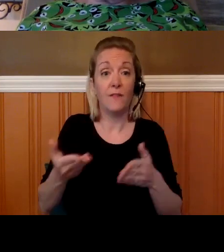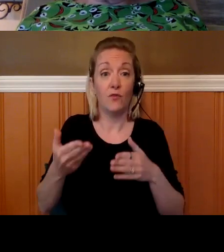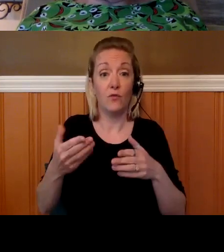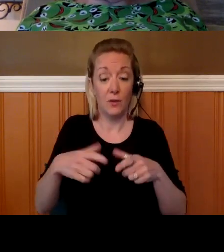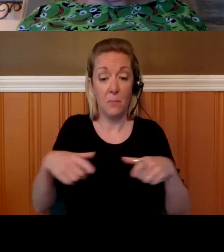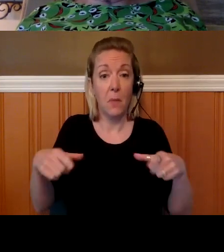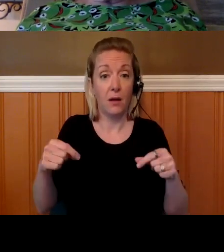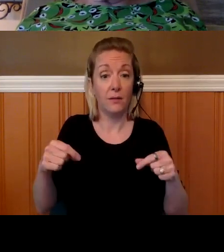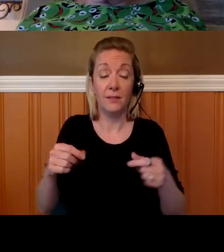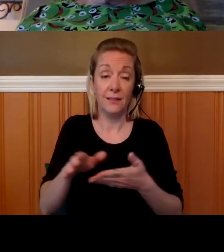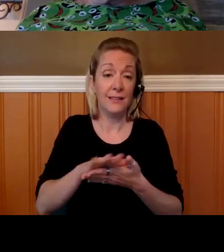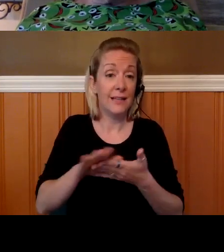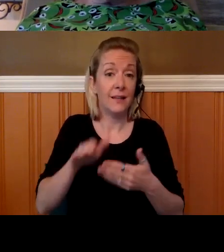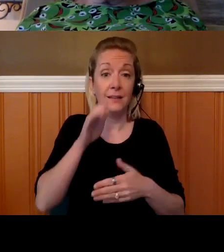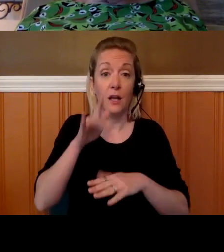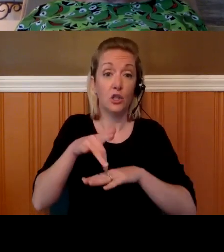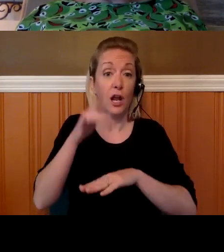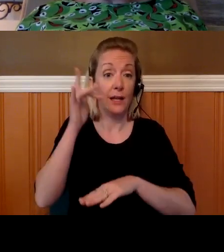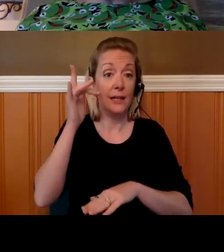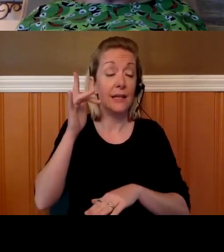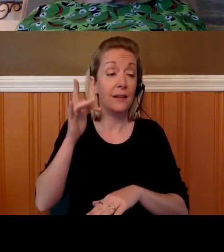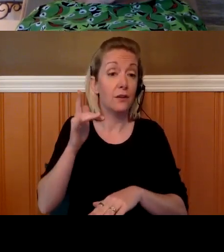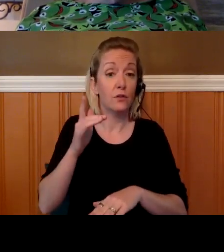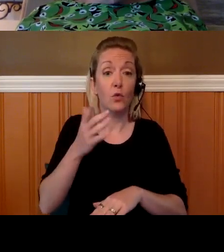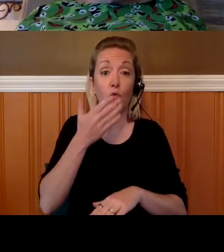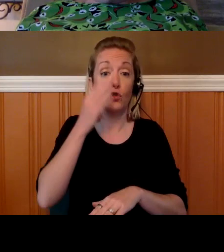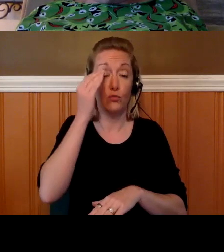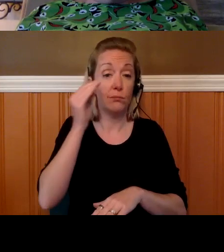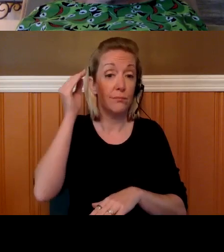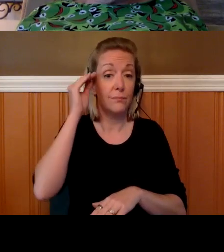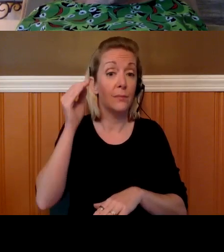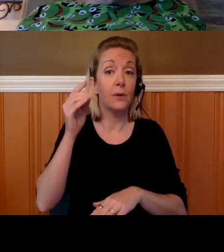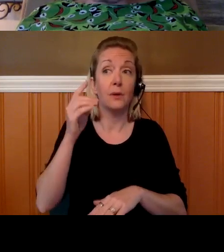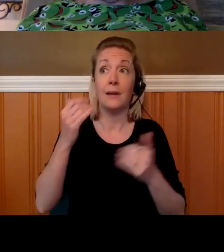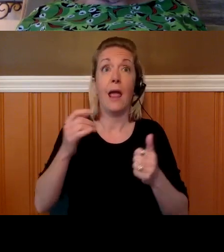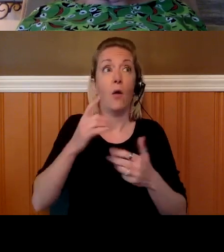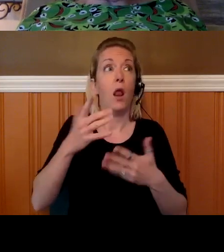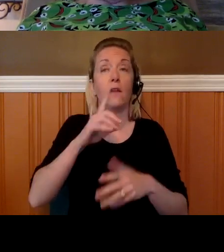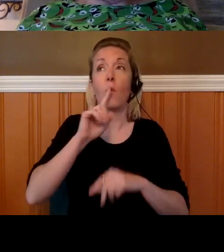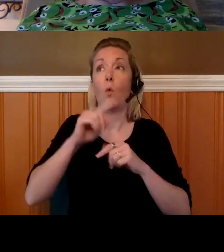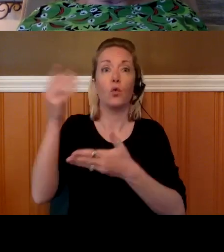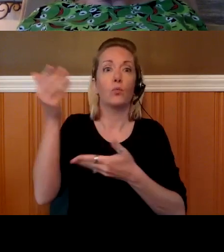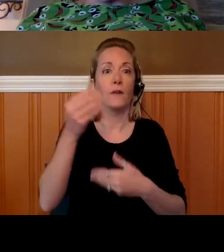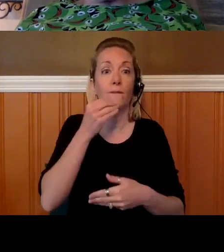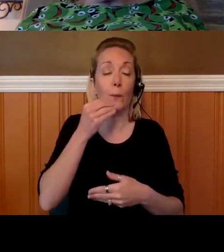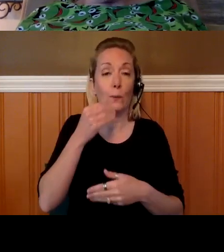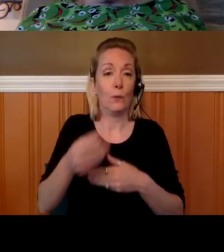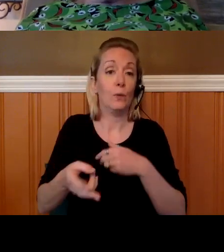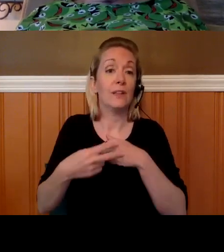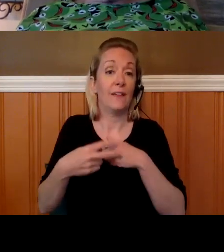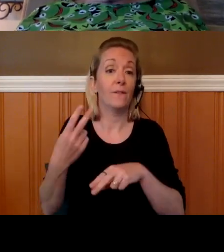not shiny black. Save them when you get your takeout foods, and we're all doing a lot of takeout now, so everybody can save them. But